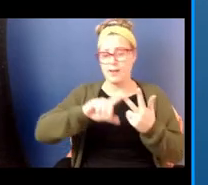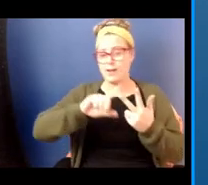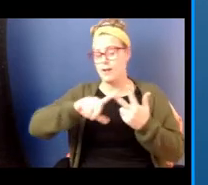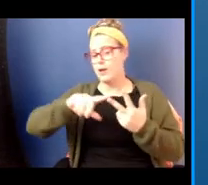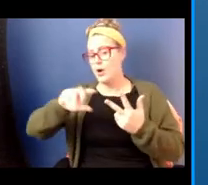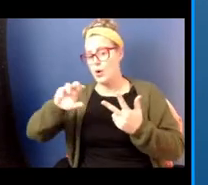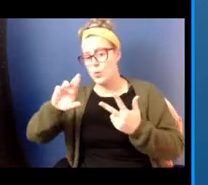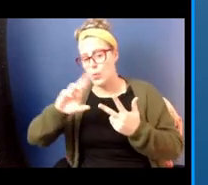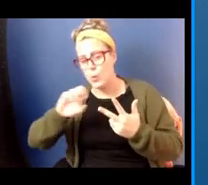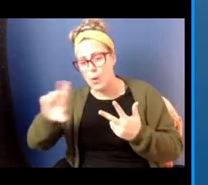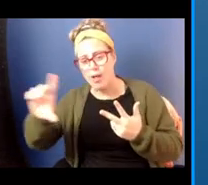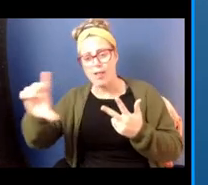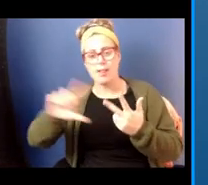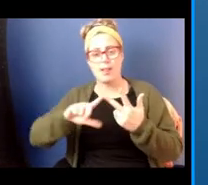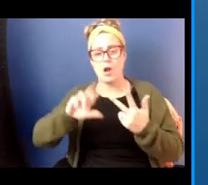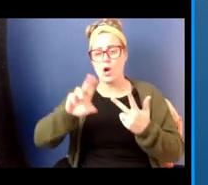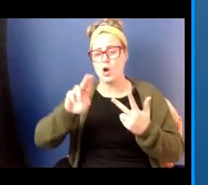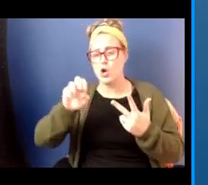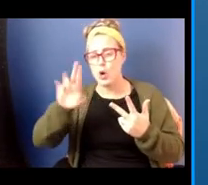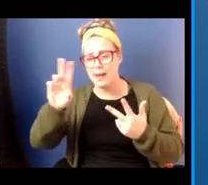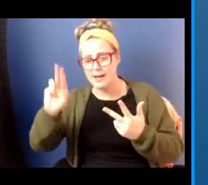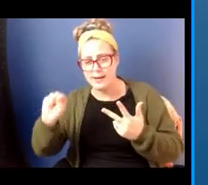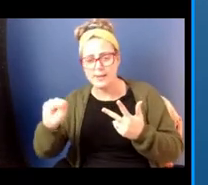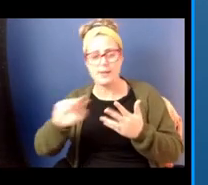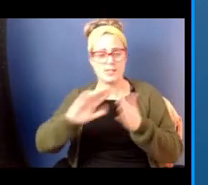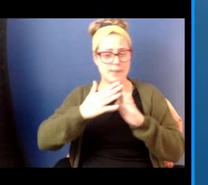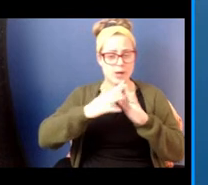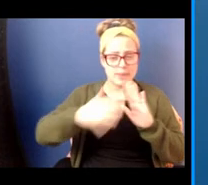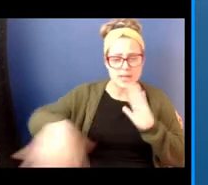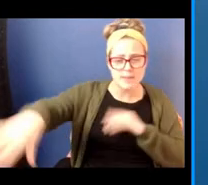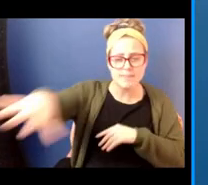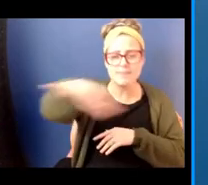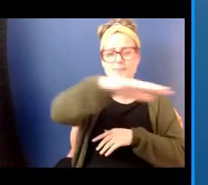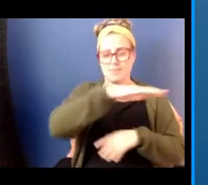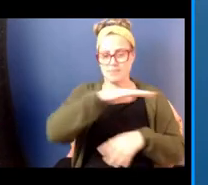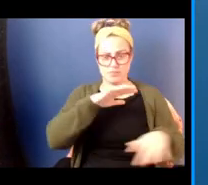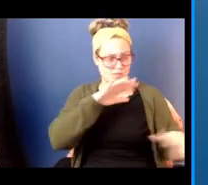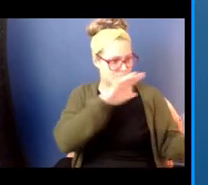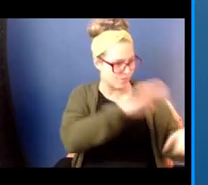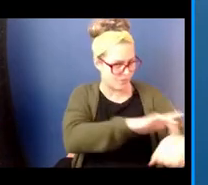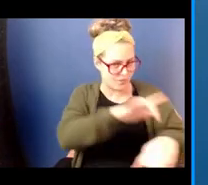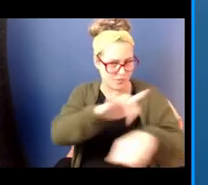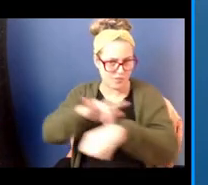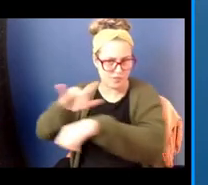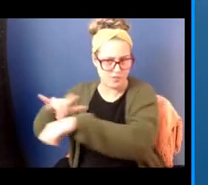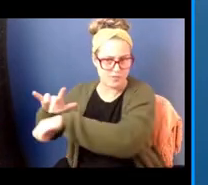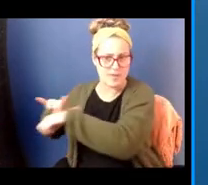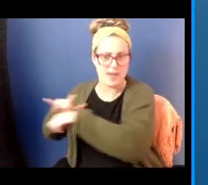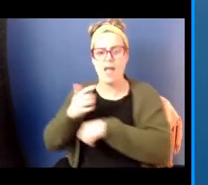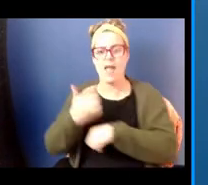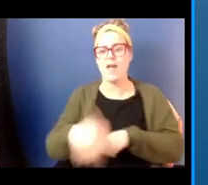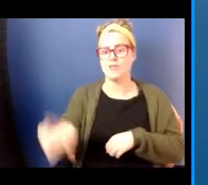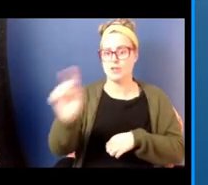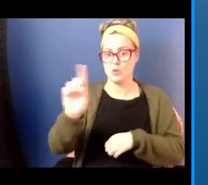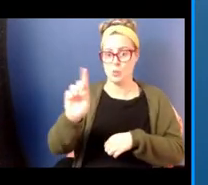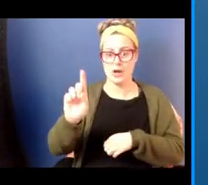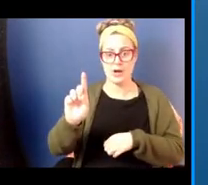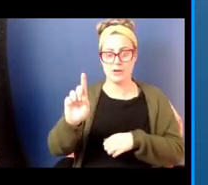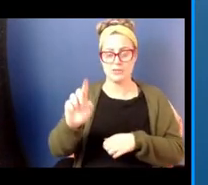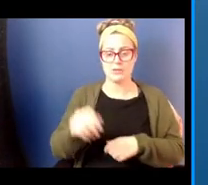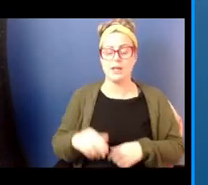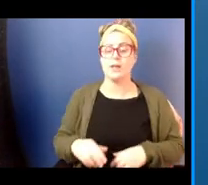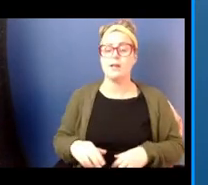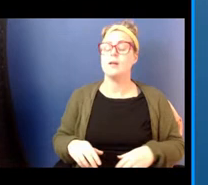Suburban and that we not allow the Republicans to disparage